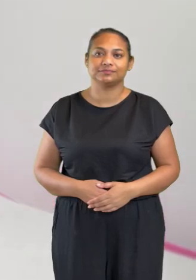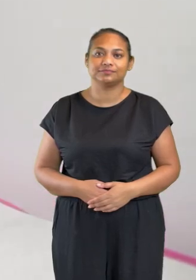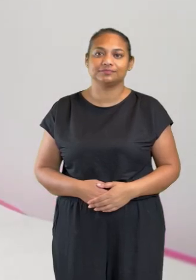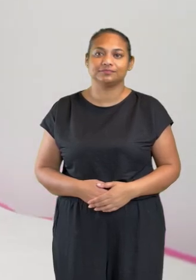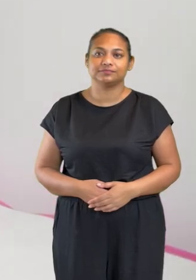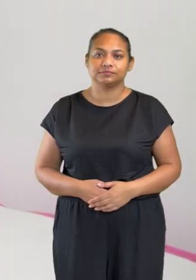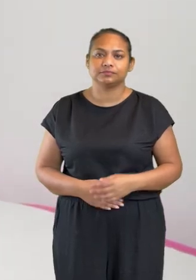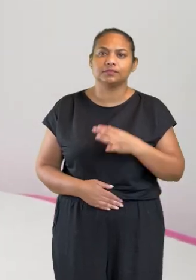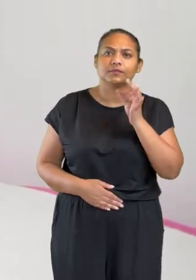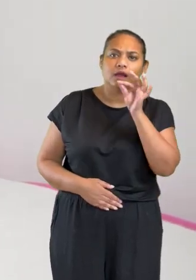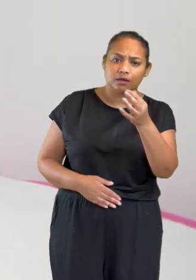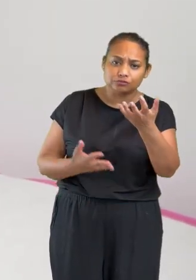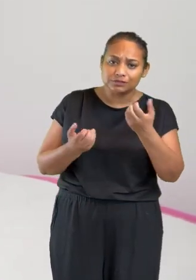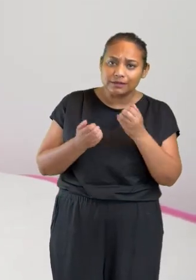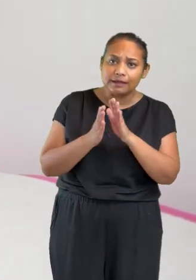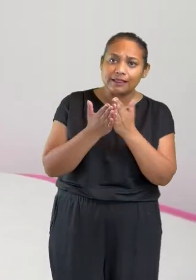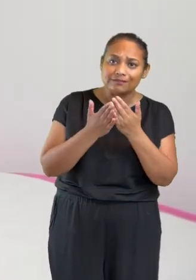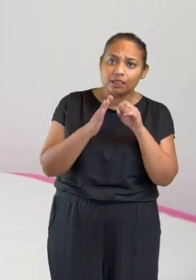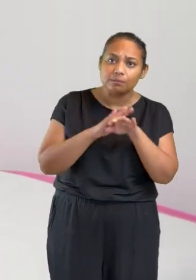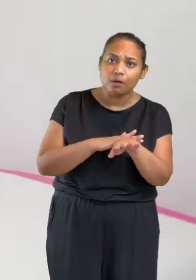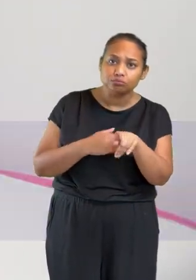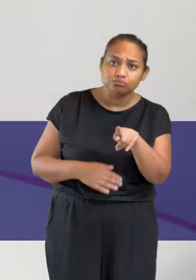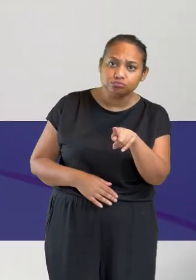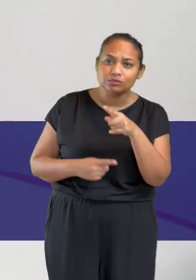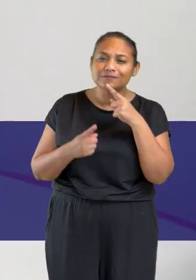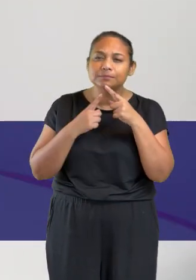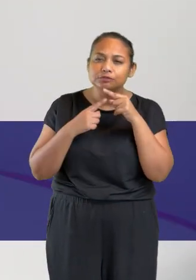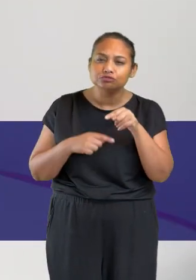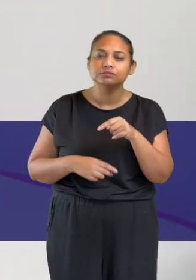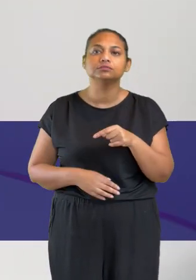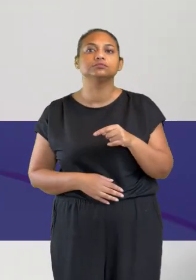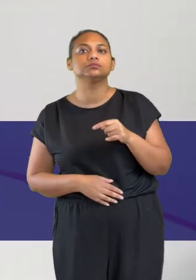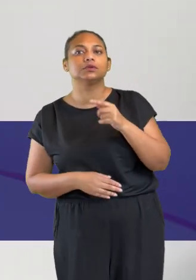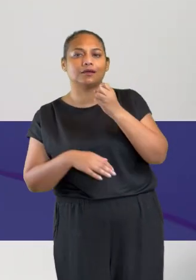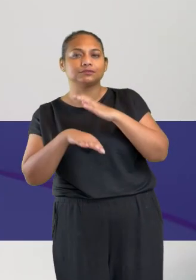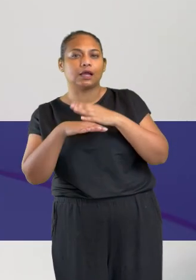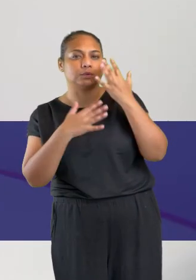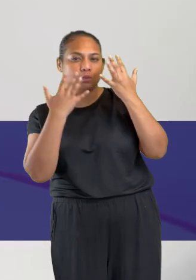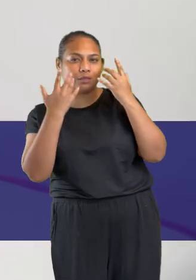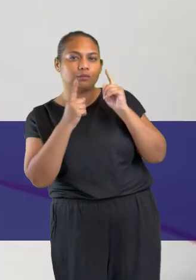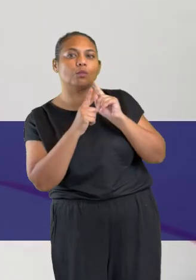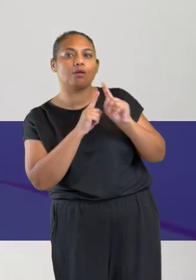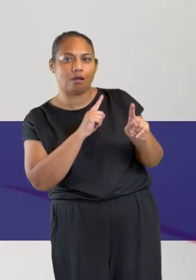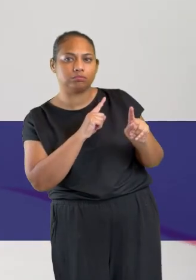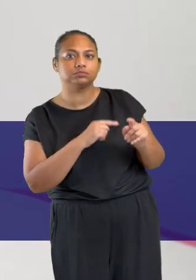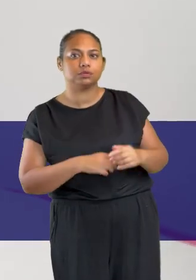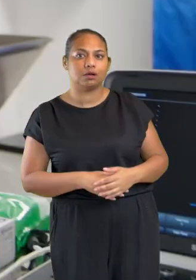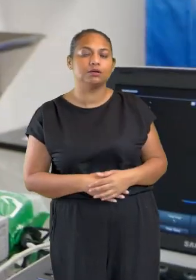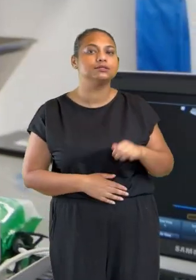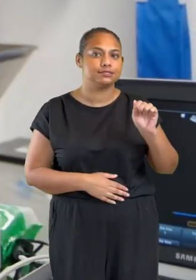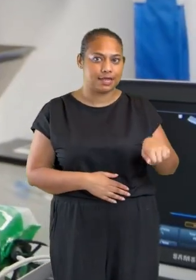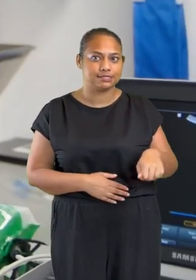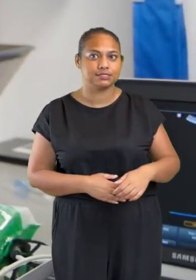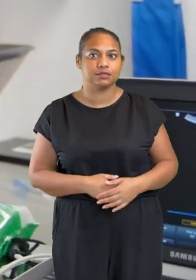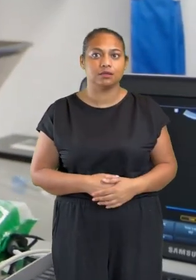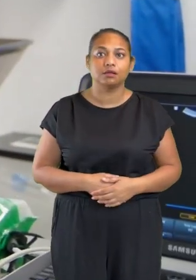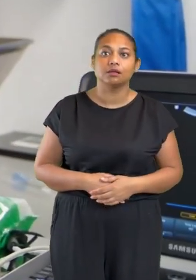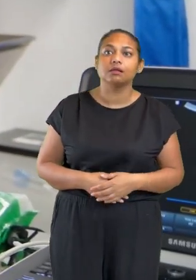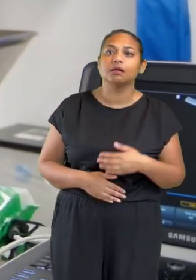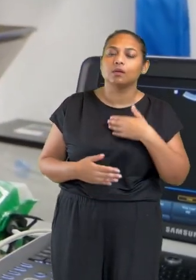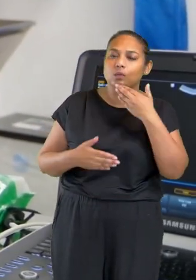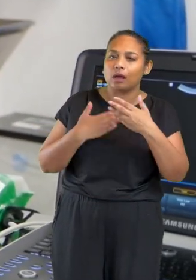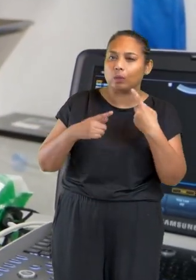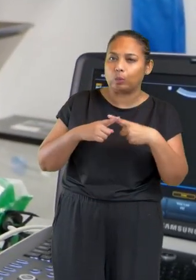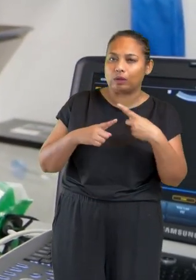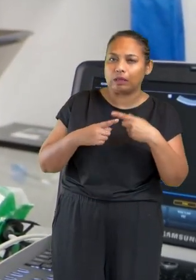I need to ask, did you receive our leaflet through the post? This is your time to answer. Yes. Okay, I'm just going to very